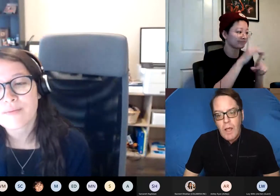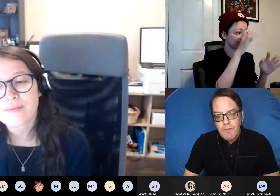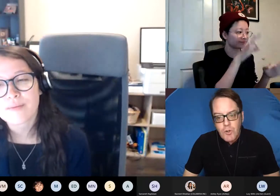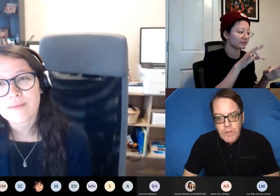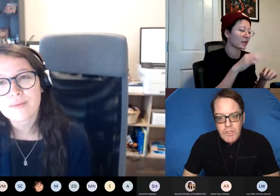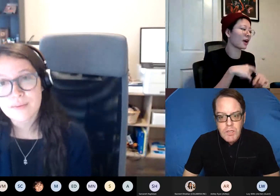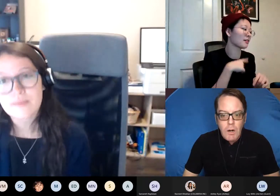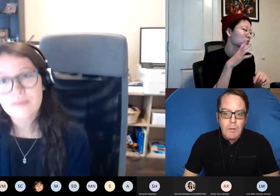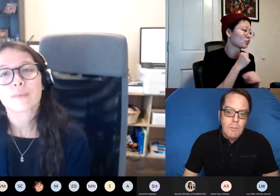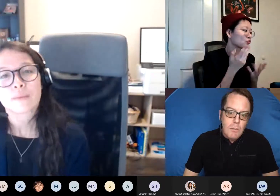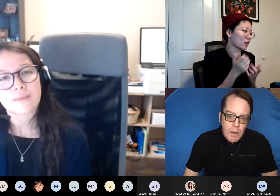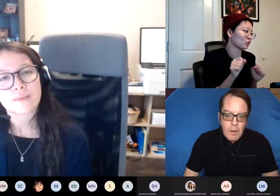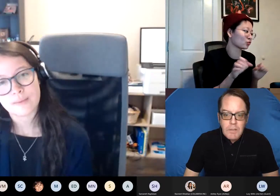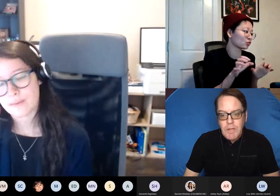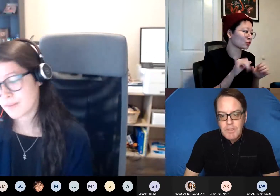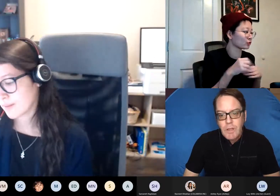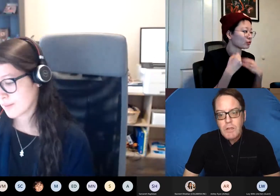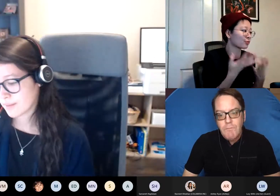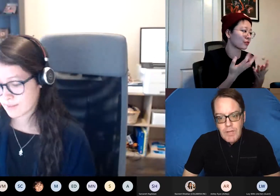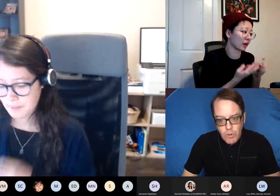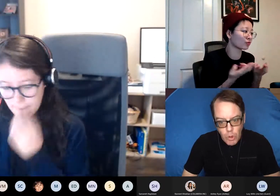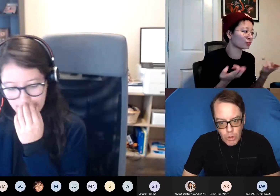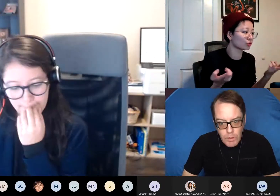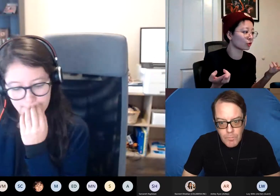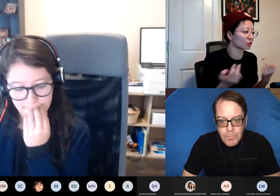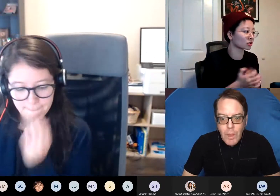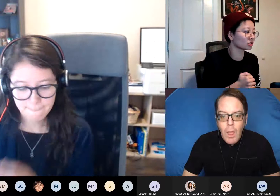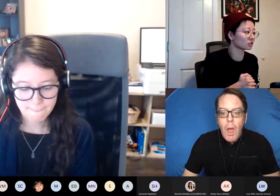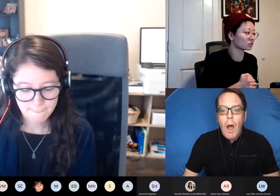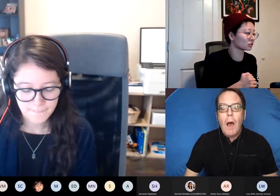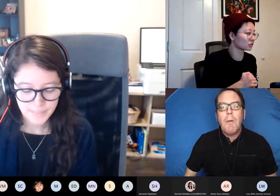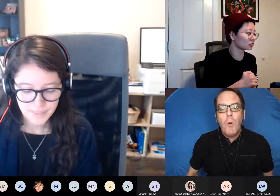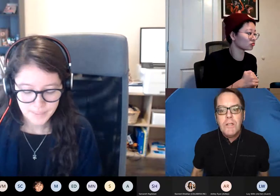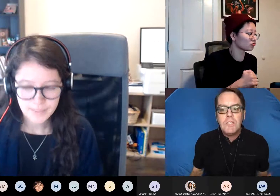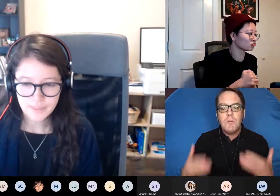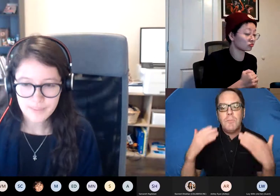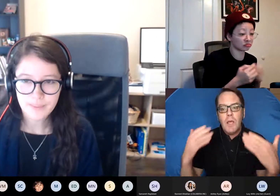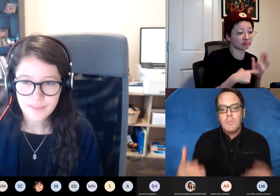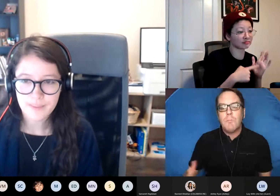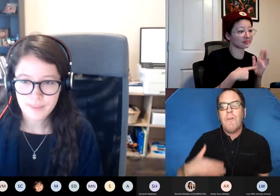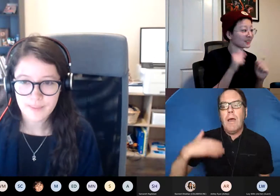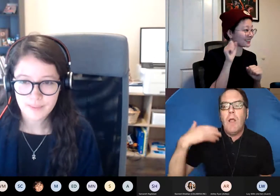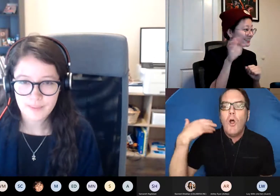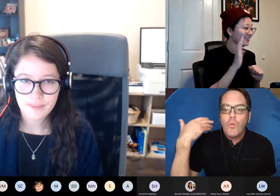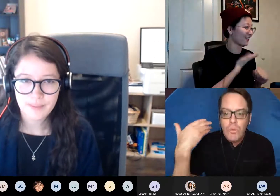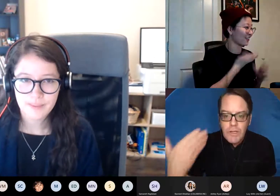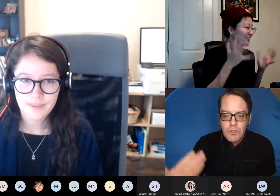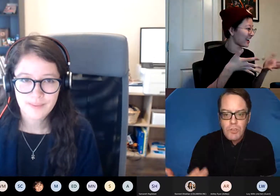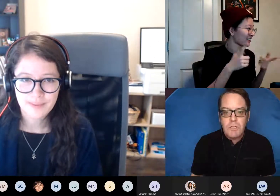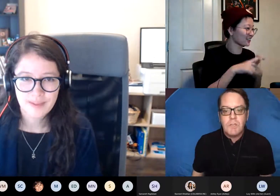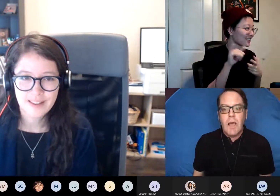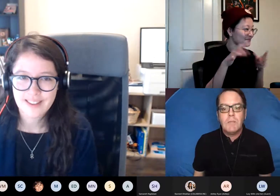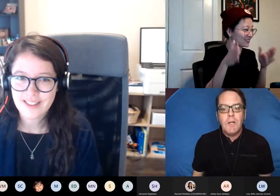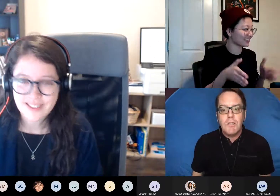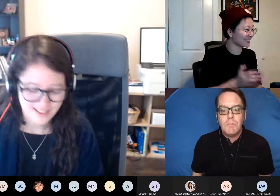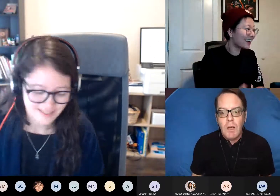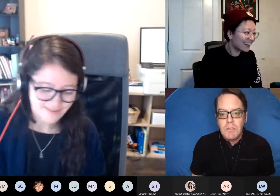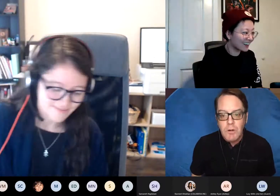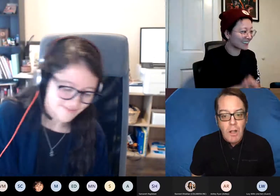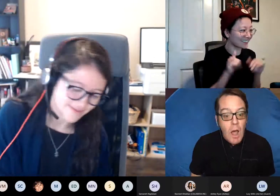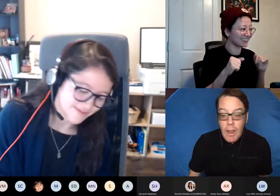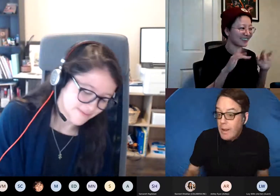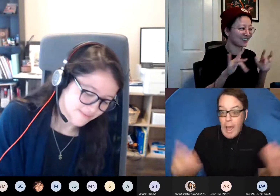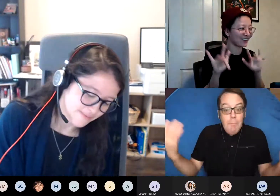Obviously, people's life choices are, you know, it depends on the individual. Okay. The point is to be able to provide resources as much